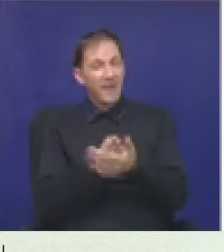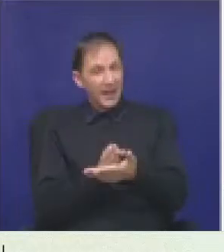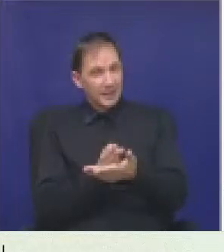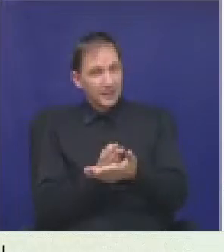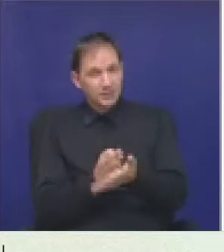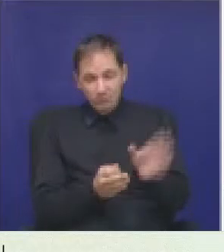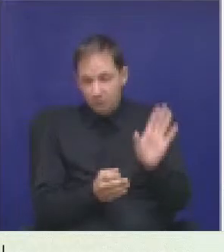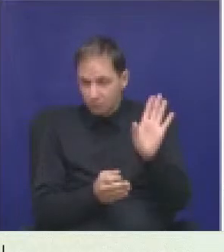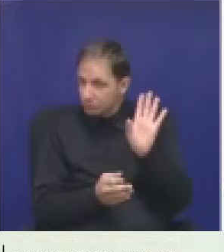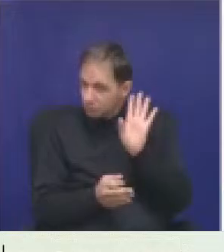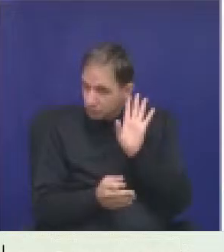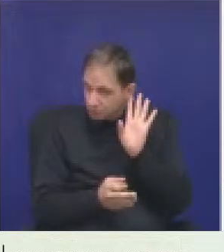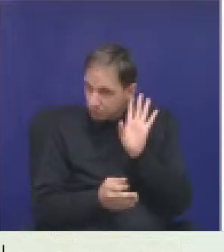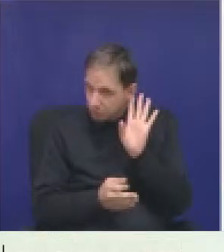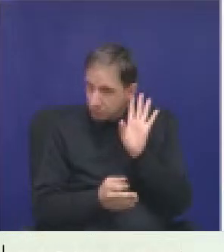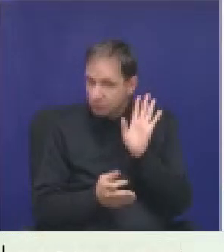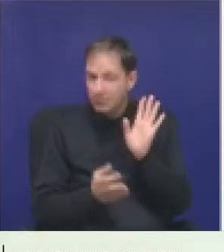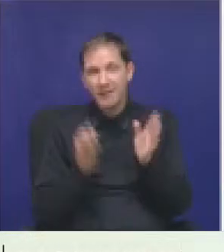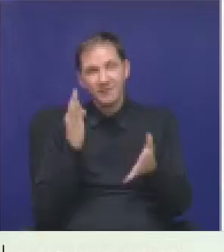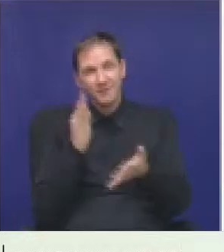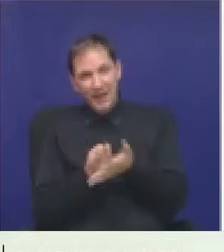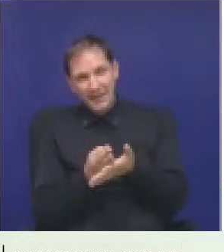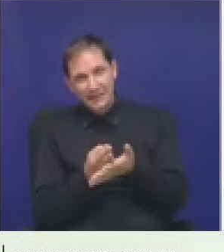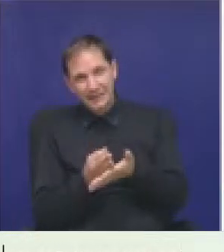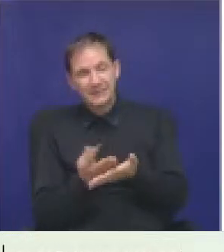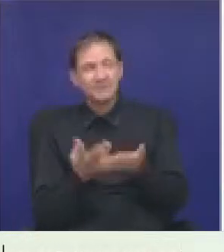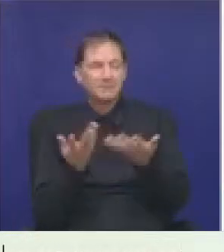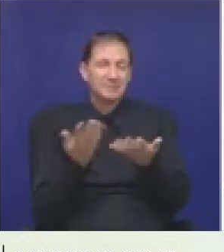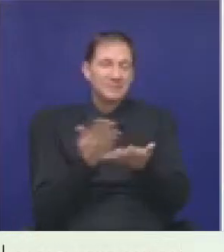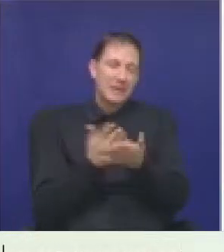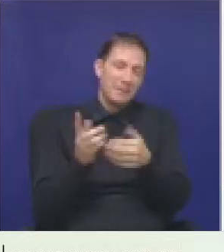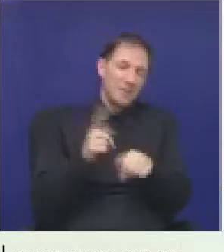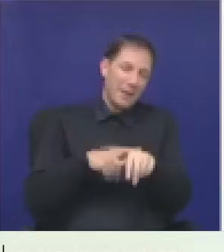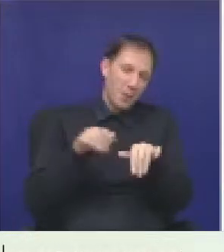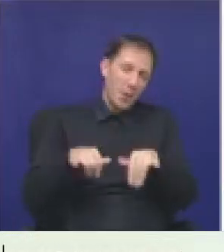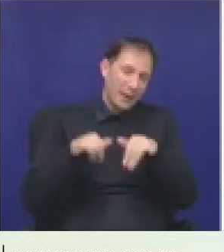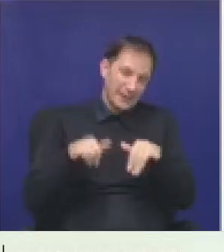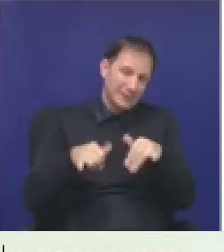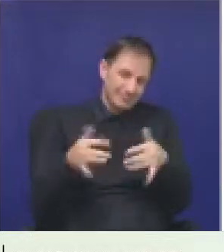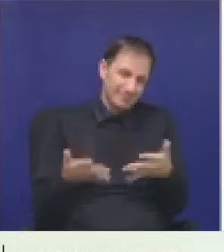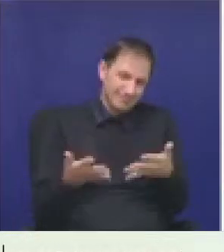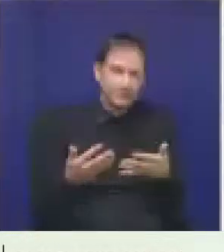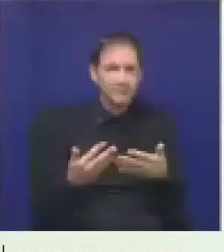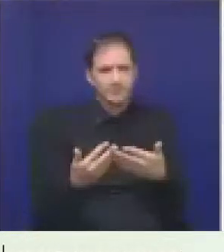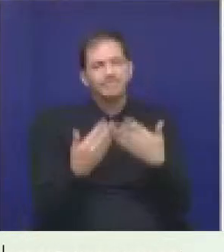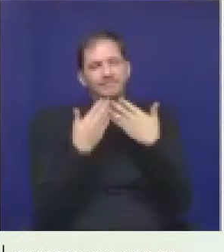and unfortunately with facts, sometimes you have to wait for them. Thank you.